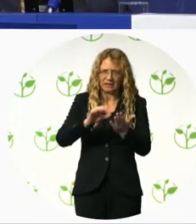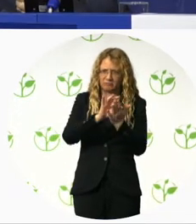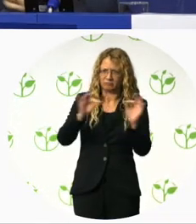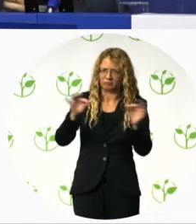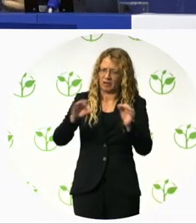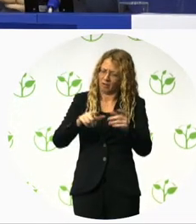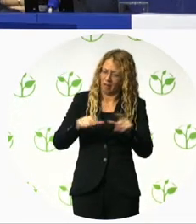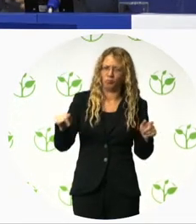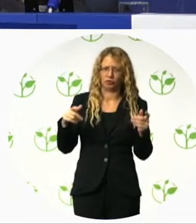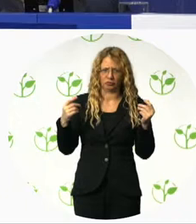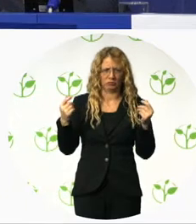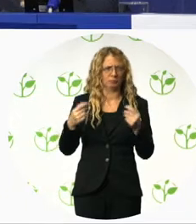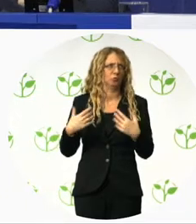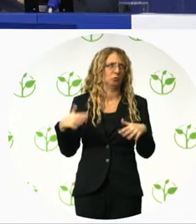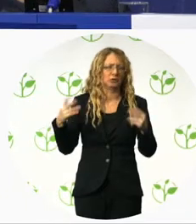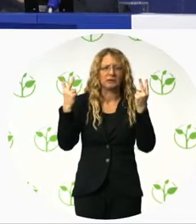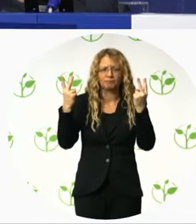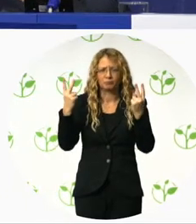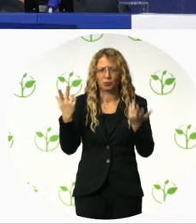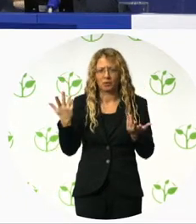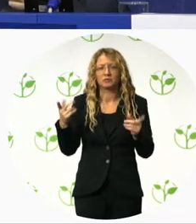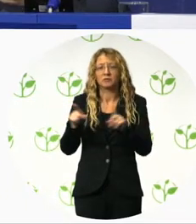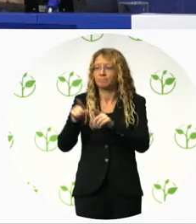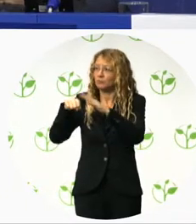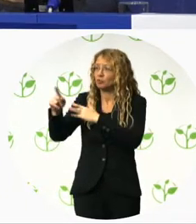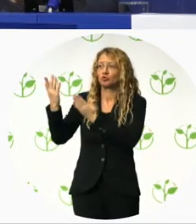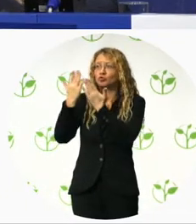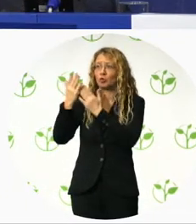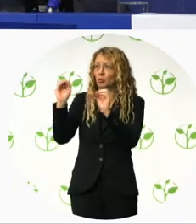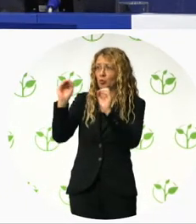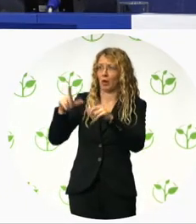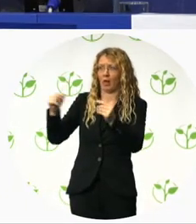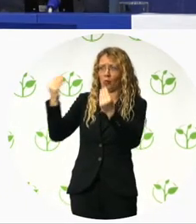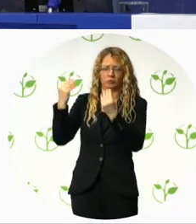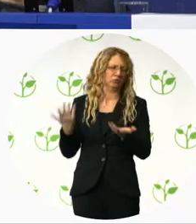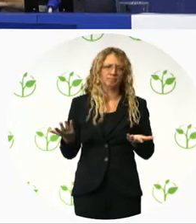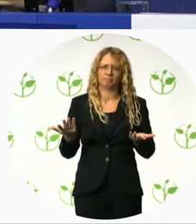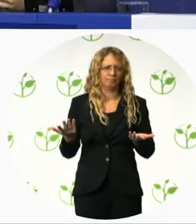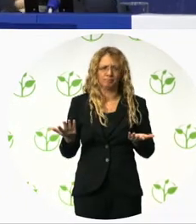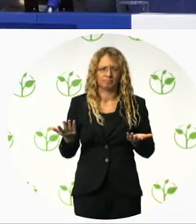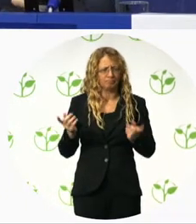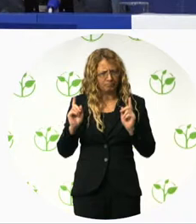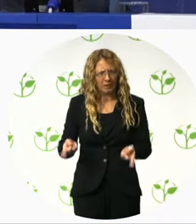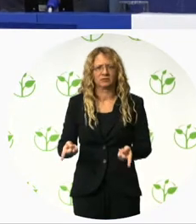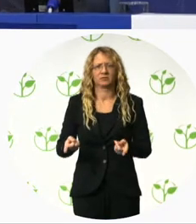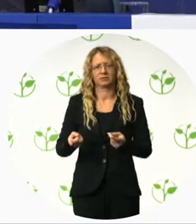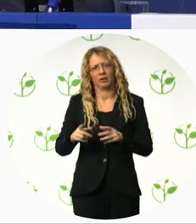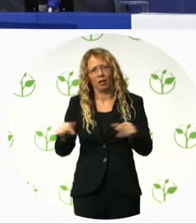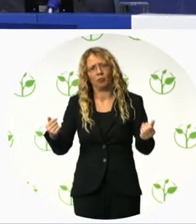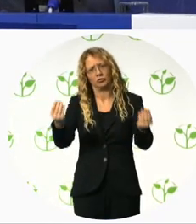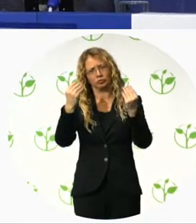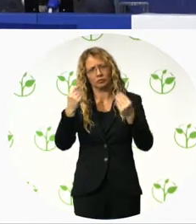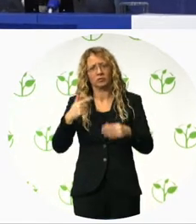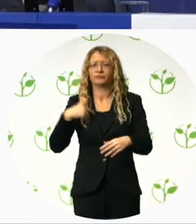captioning classes and also promoting event with bilingual approach. We were the main